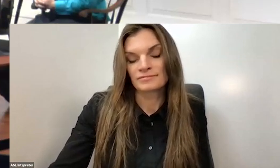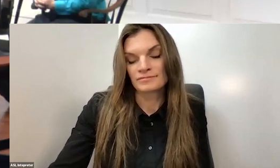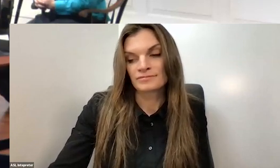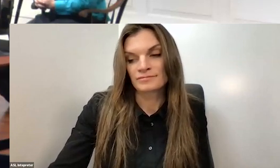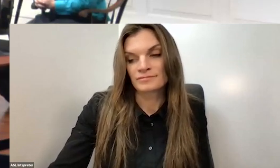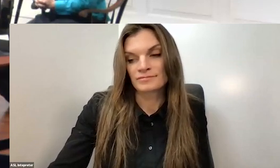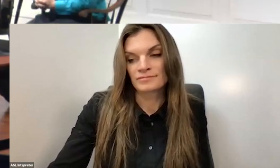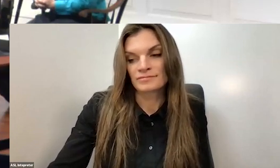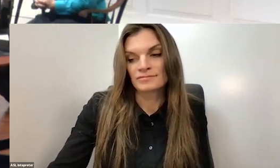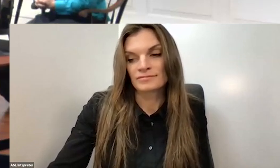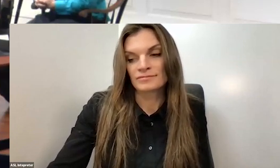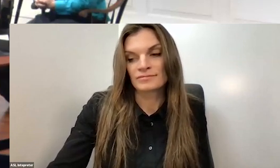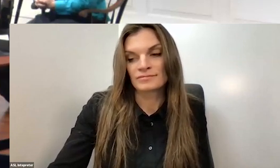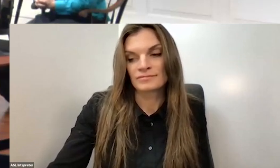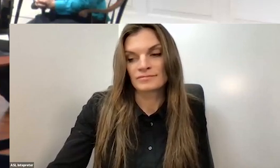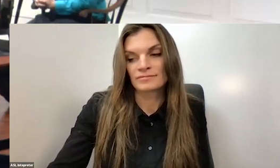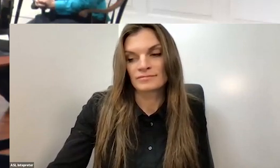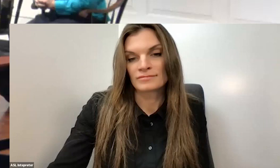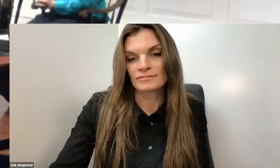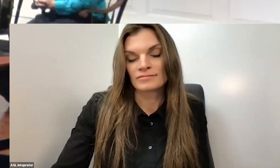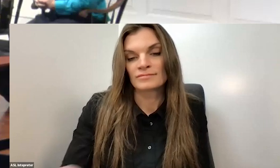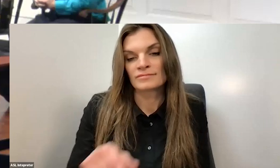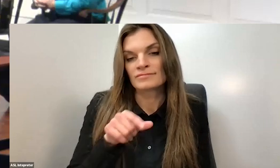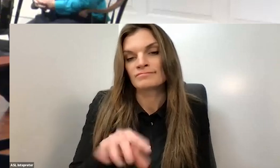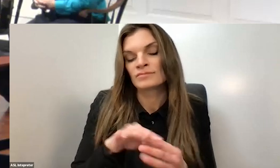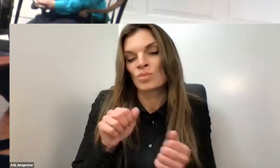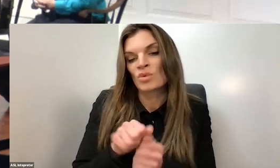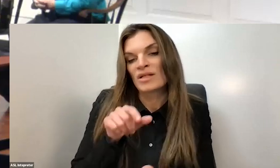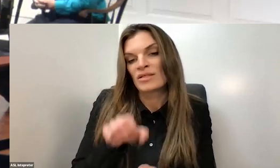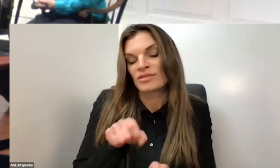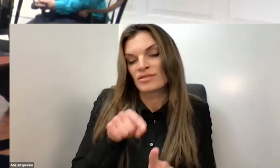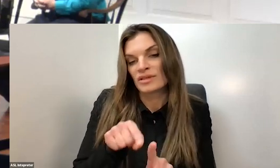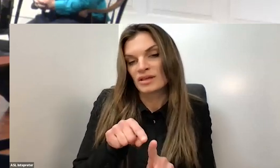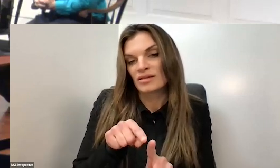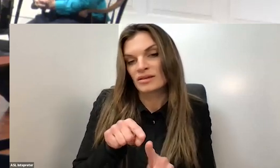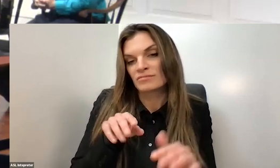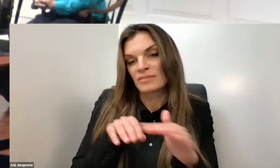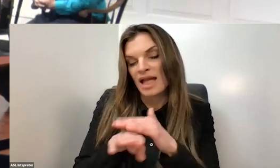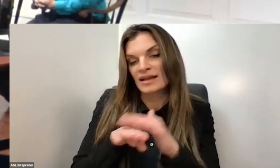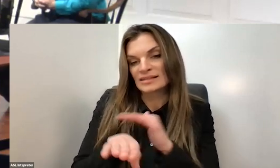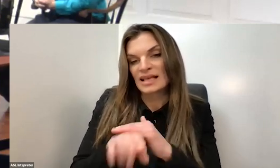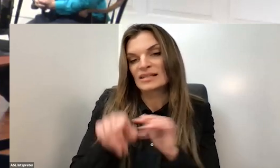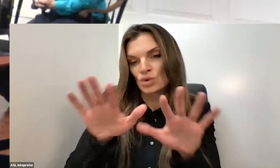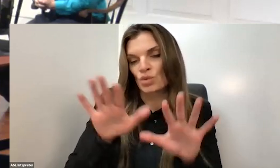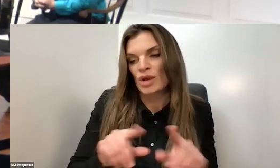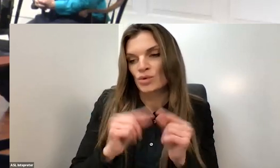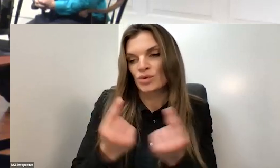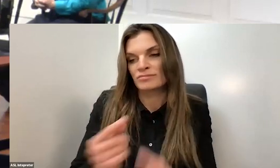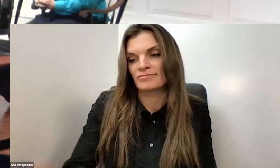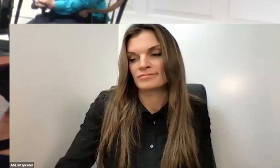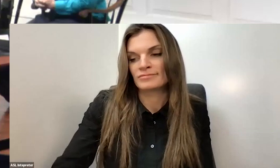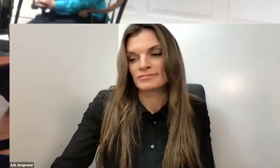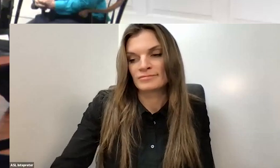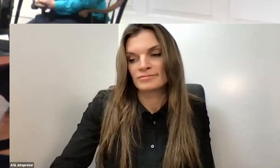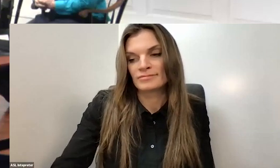Kyle's mentioning EDUCAUSE IT Access. This person just wanted to say it's a superb group and Kyle modestly neglects